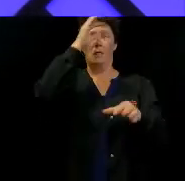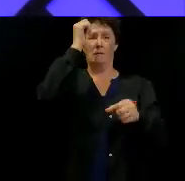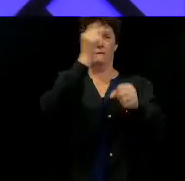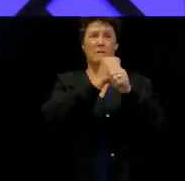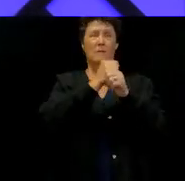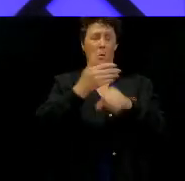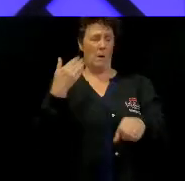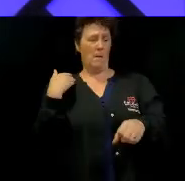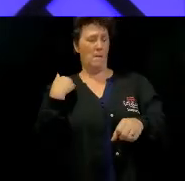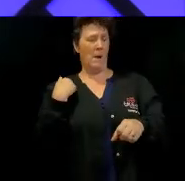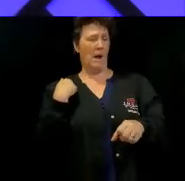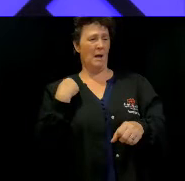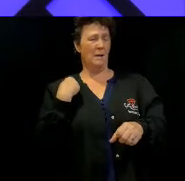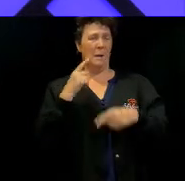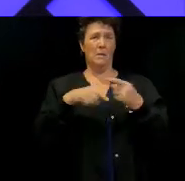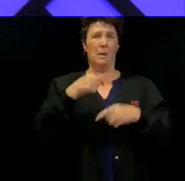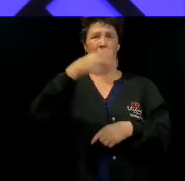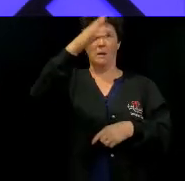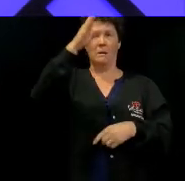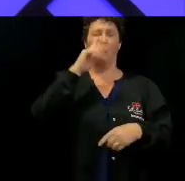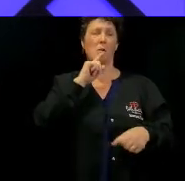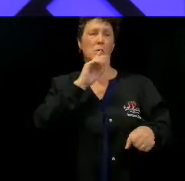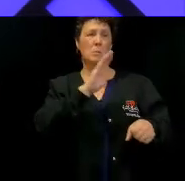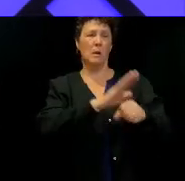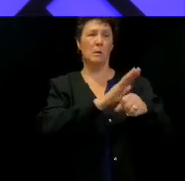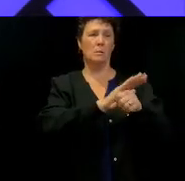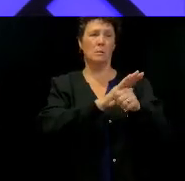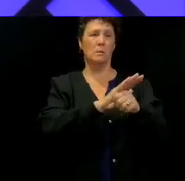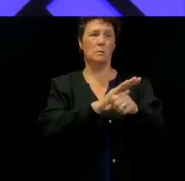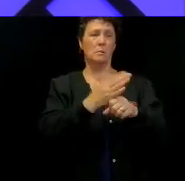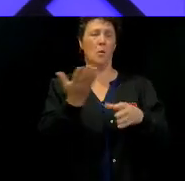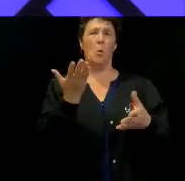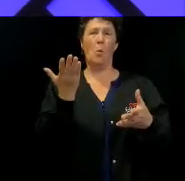promises. What am I agreeing with?